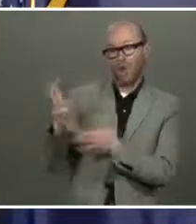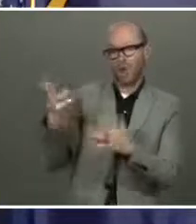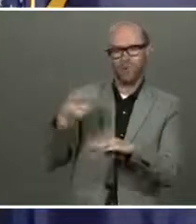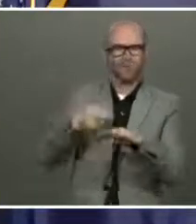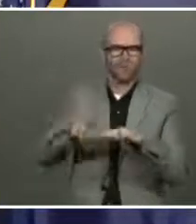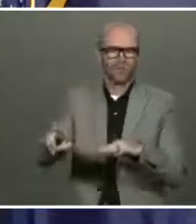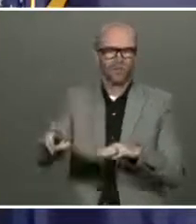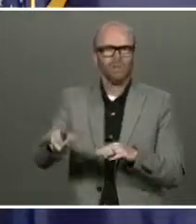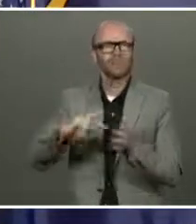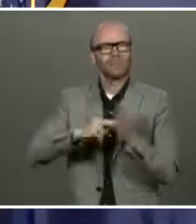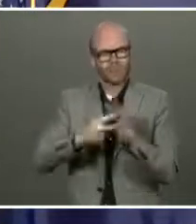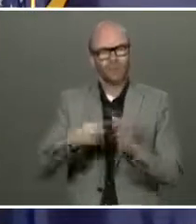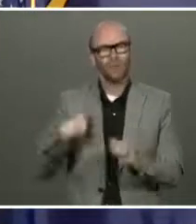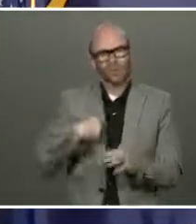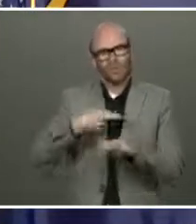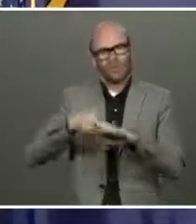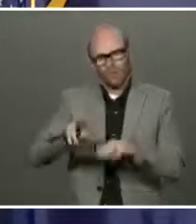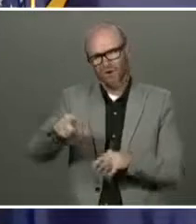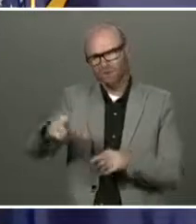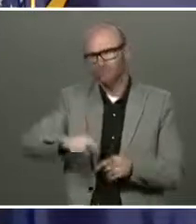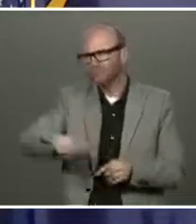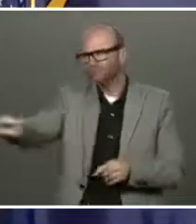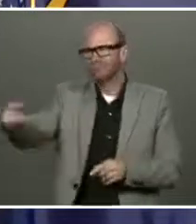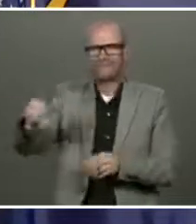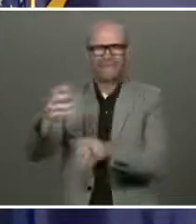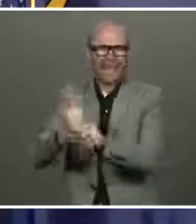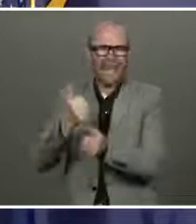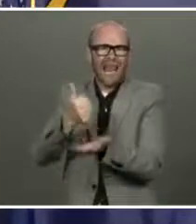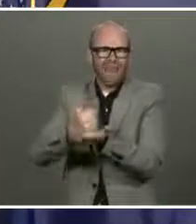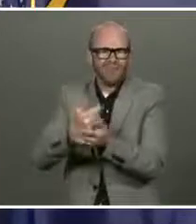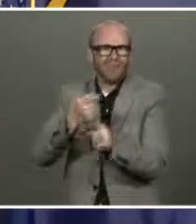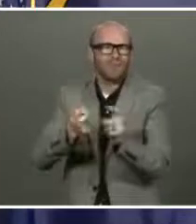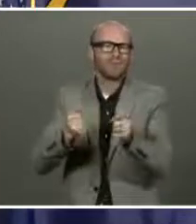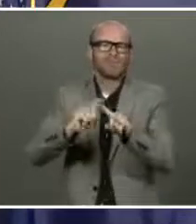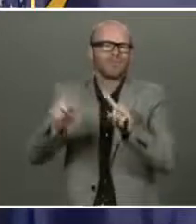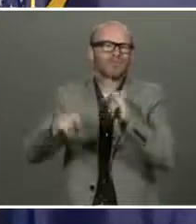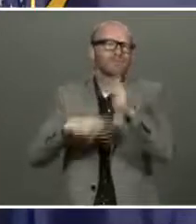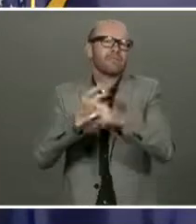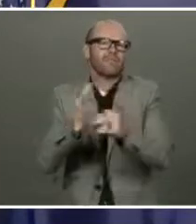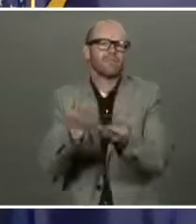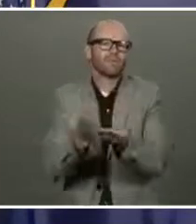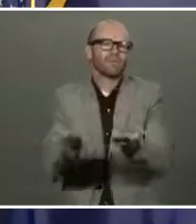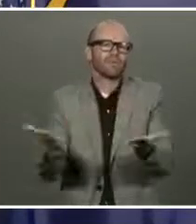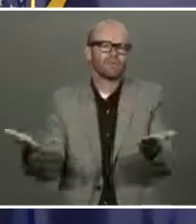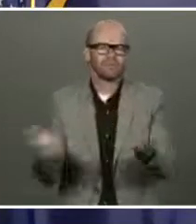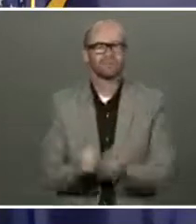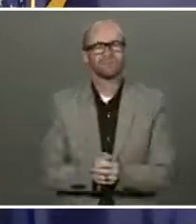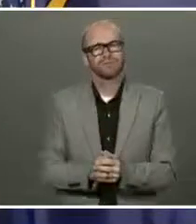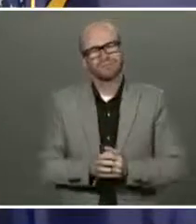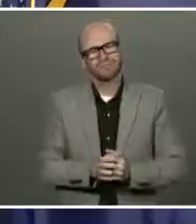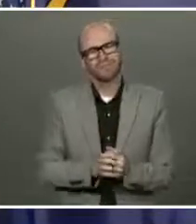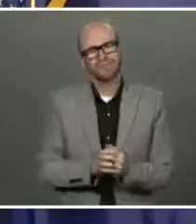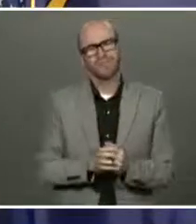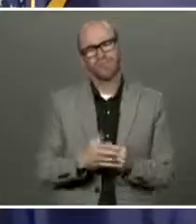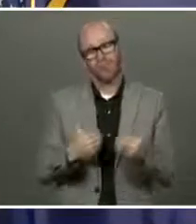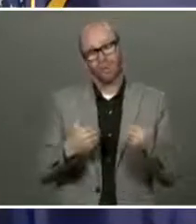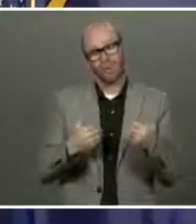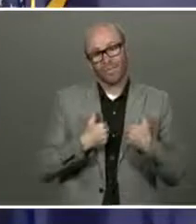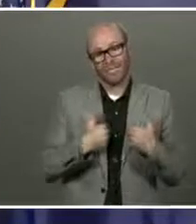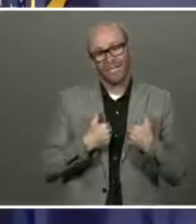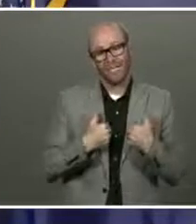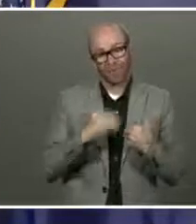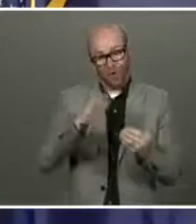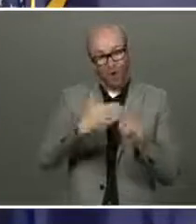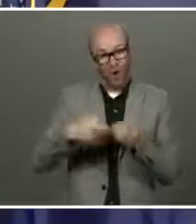them to get help, and then we refer them to one of these lifelines to help protect lives. If we will all